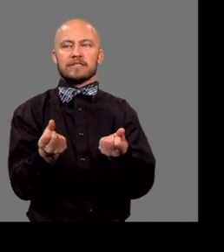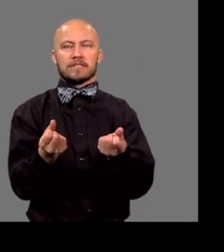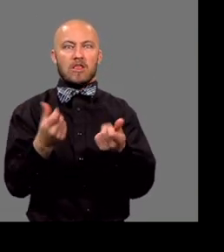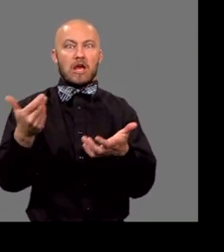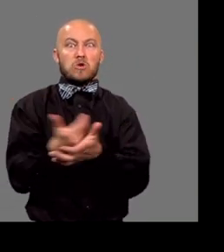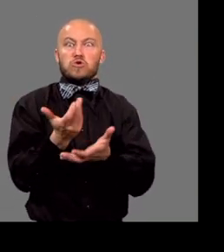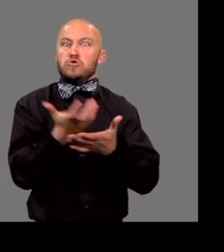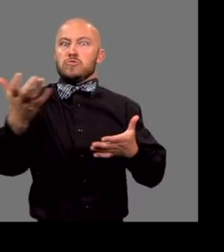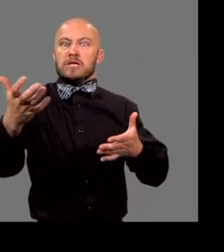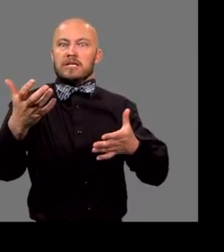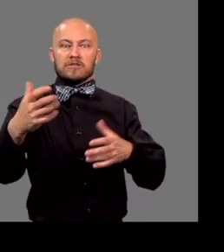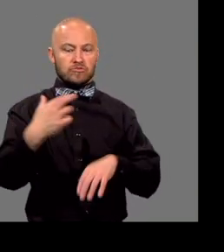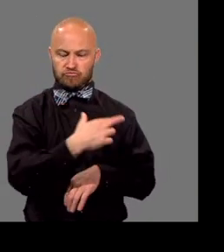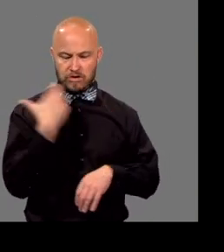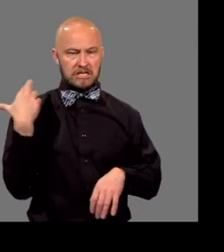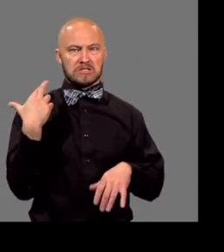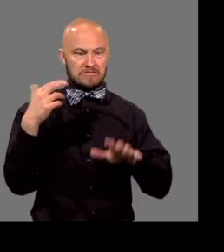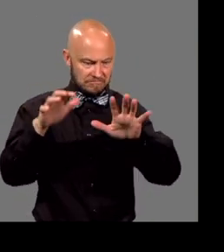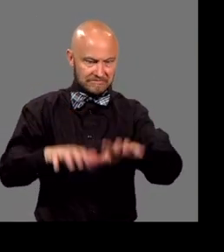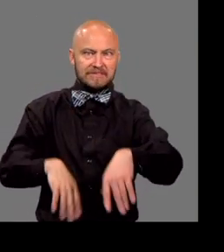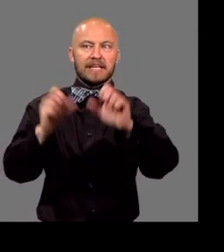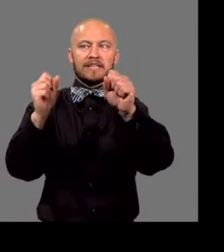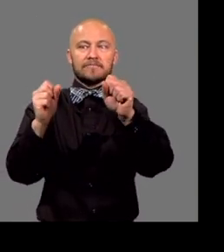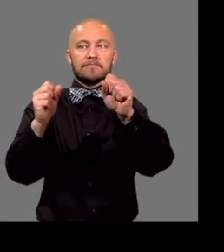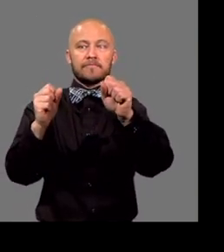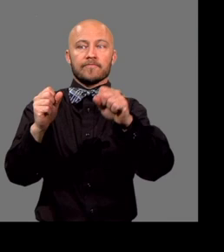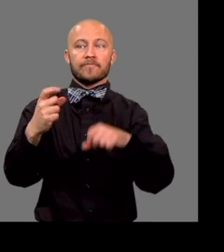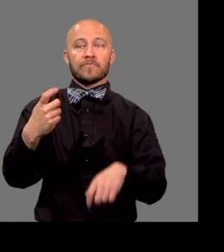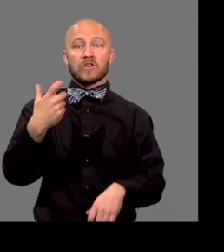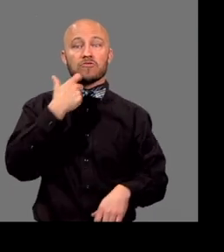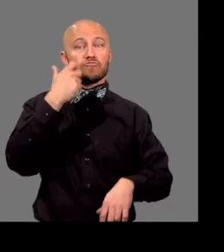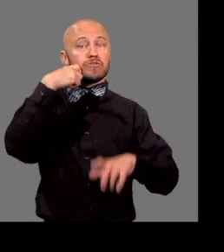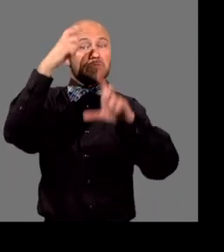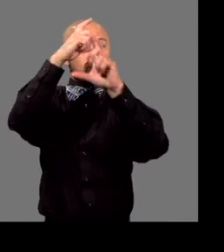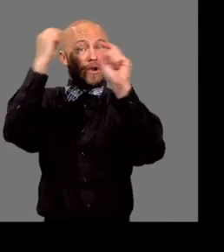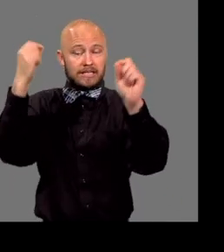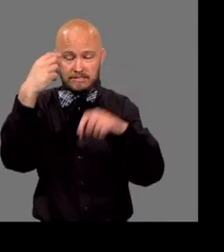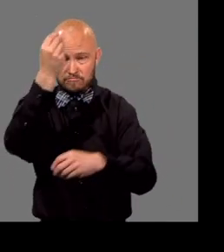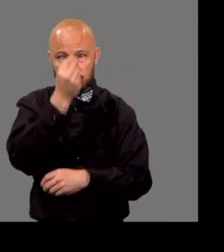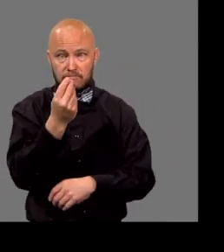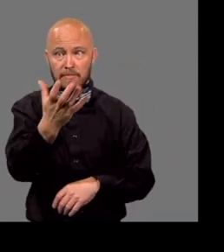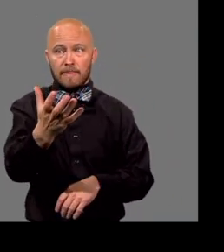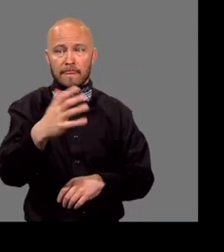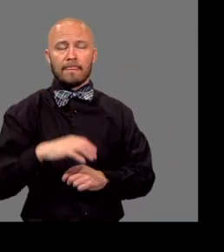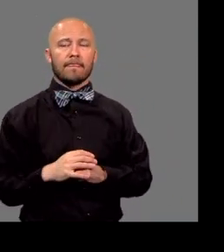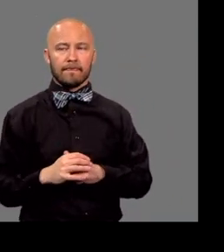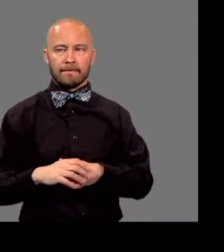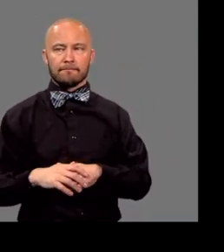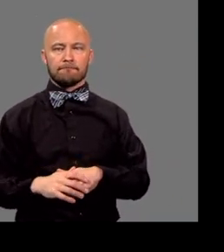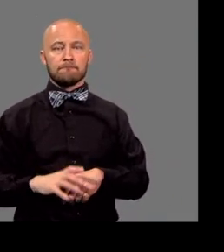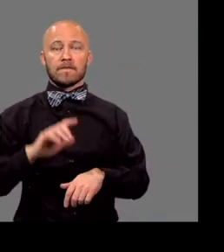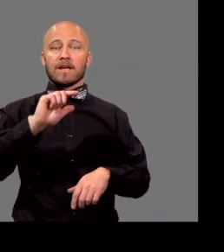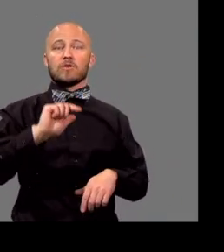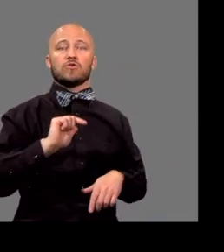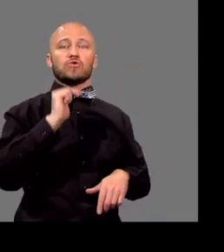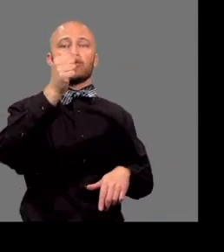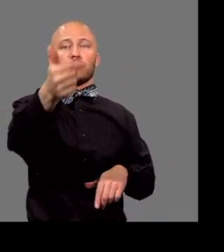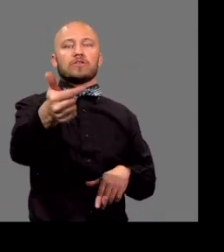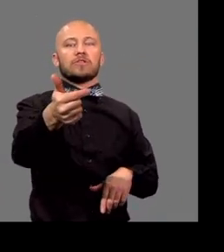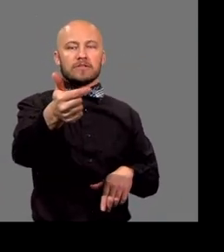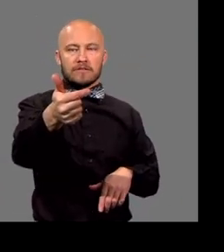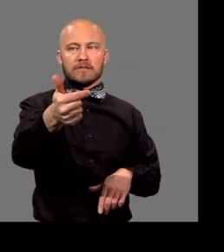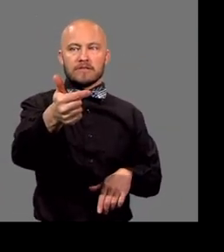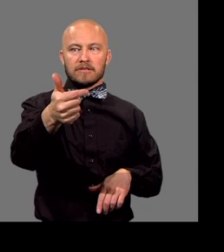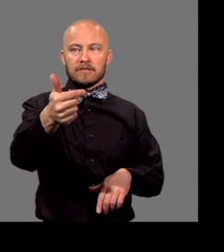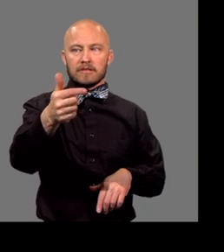to take risks. As a recent president said to a group of graduates, quote, "It's your turn to